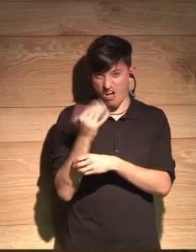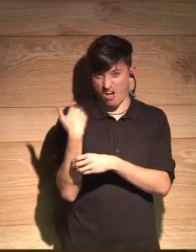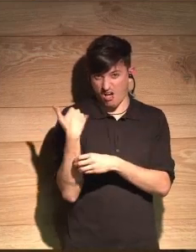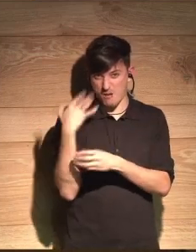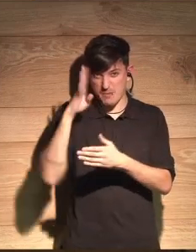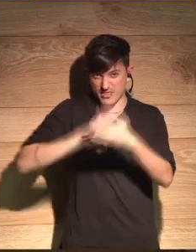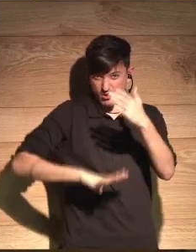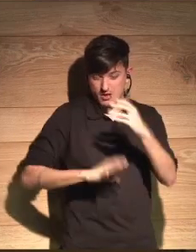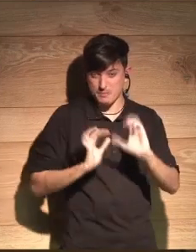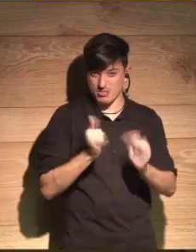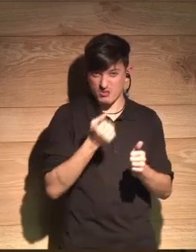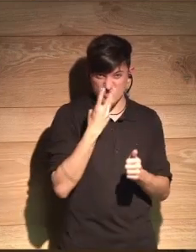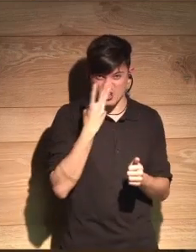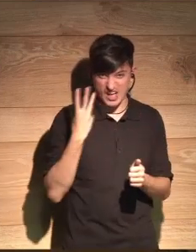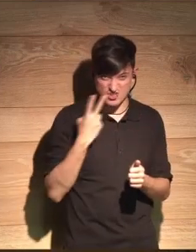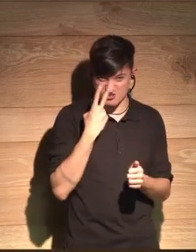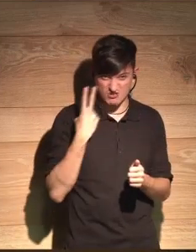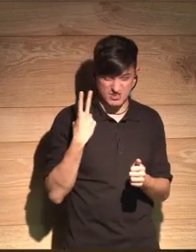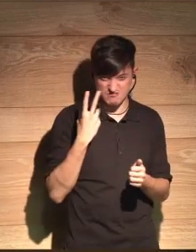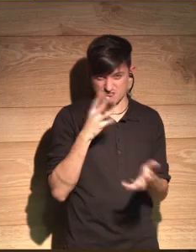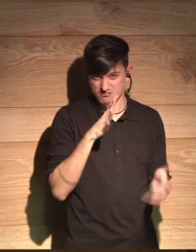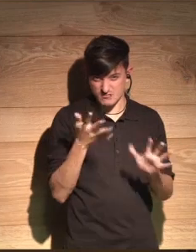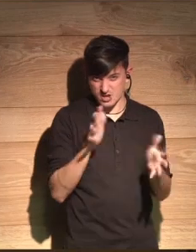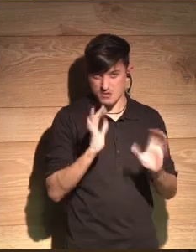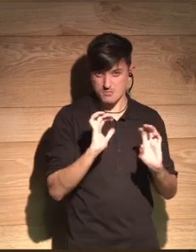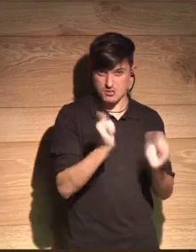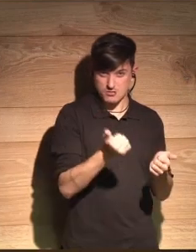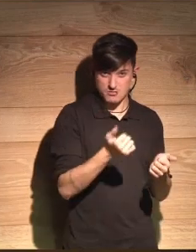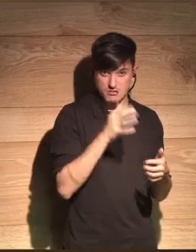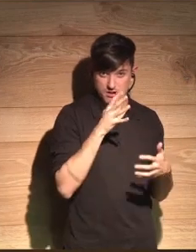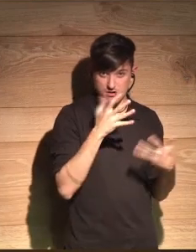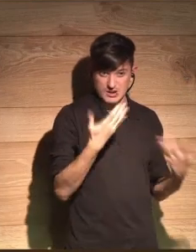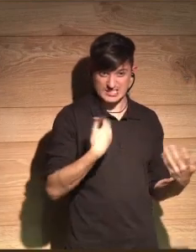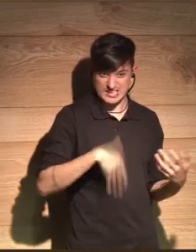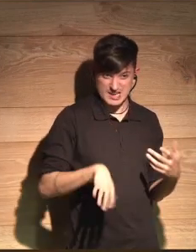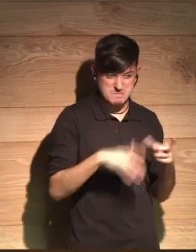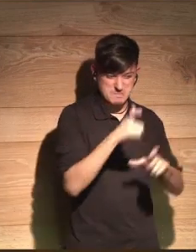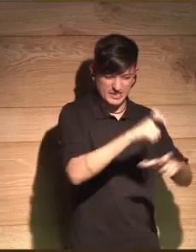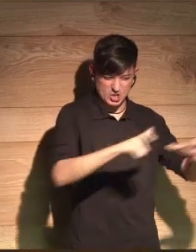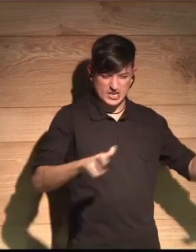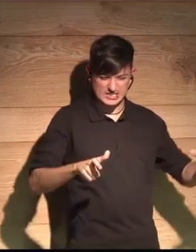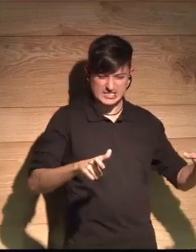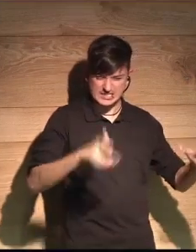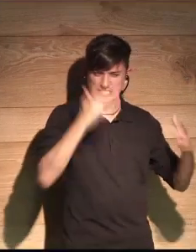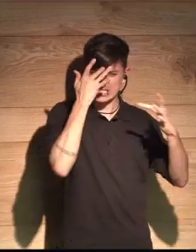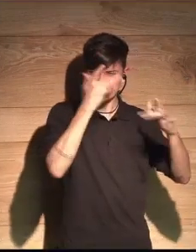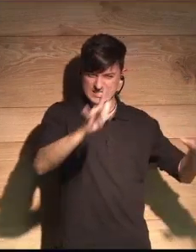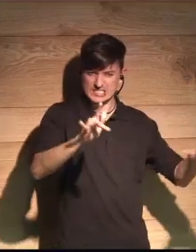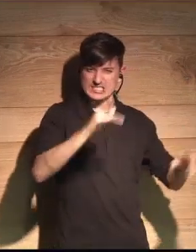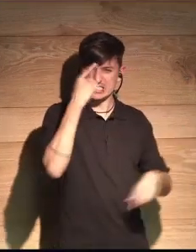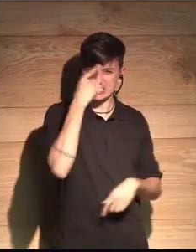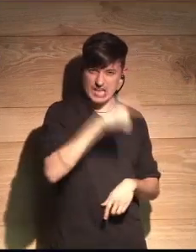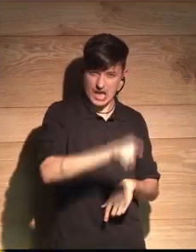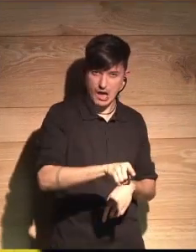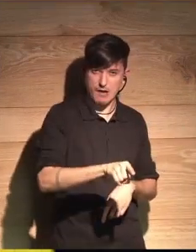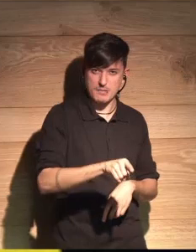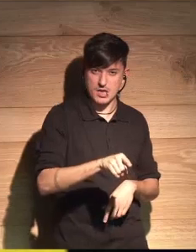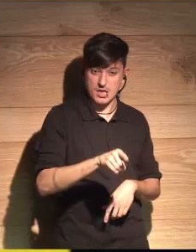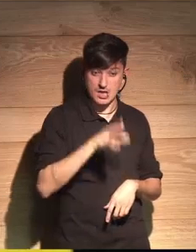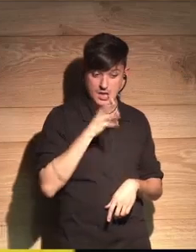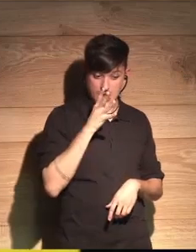as I mentioned. And this story started like 2 or 3 years ago. Now more and more people are aware